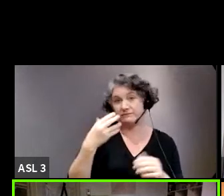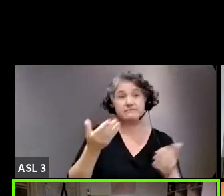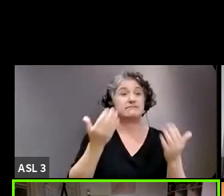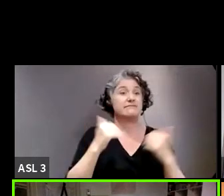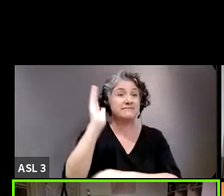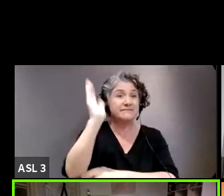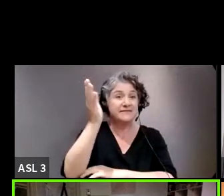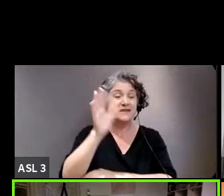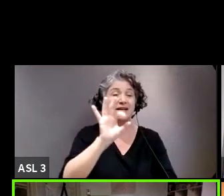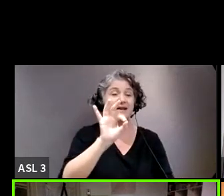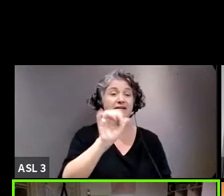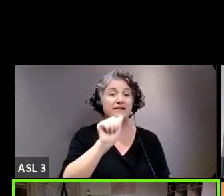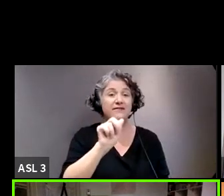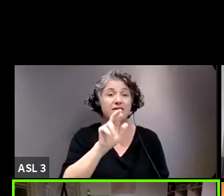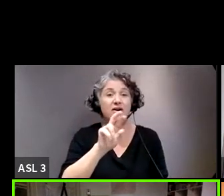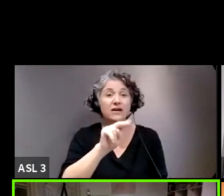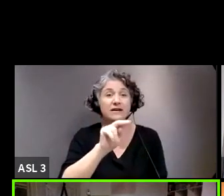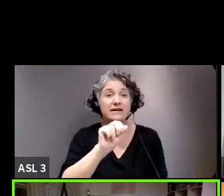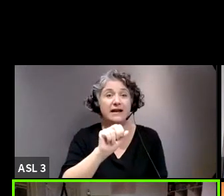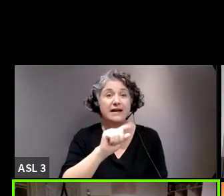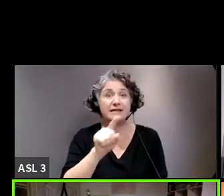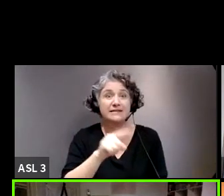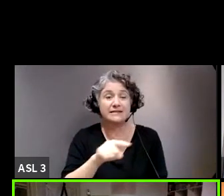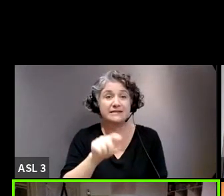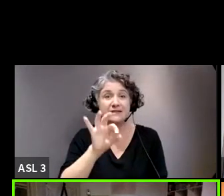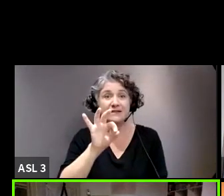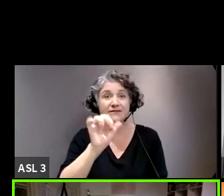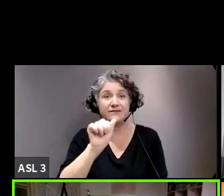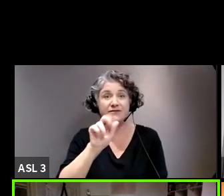is varnez farhang and